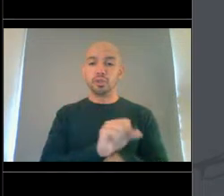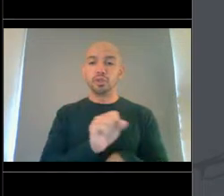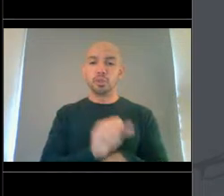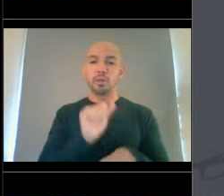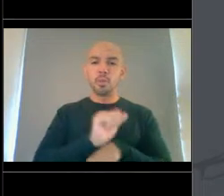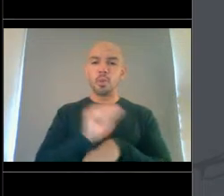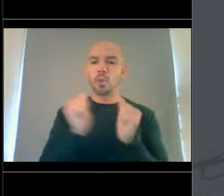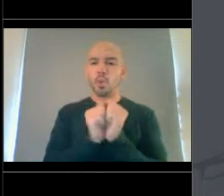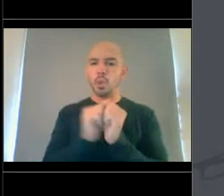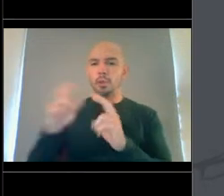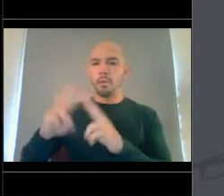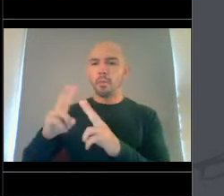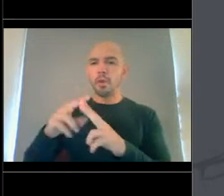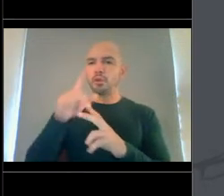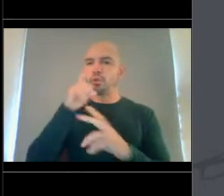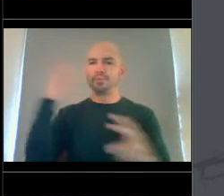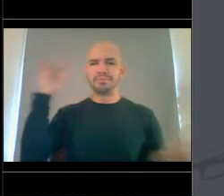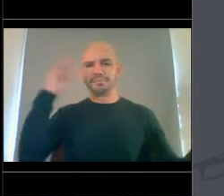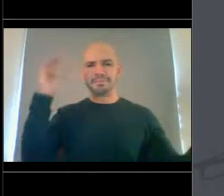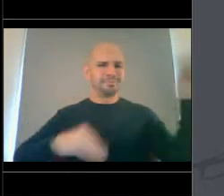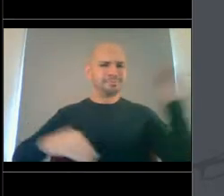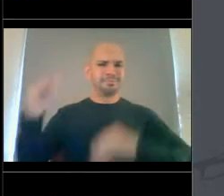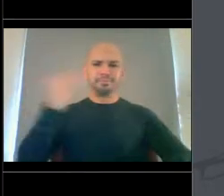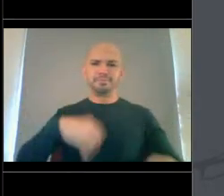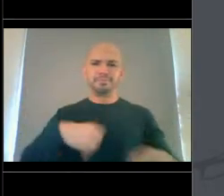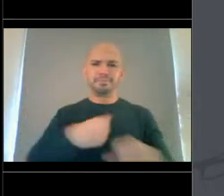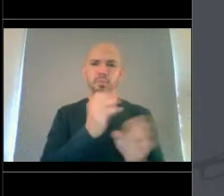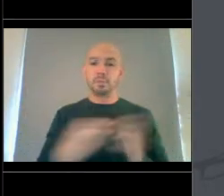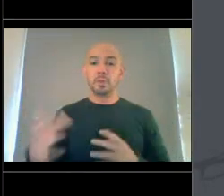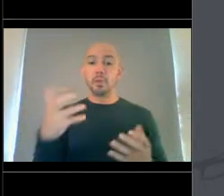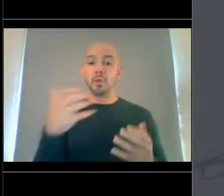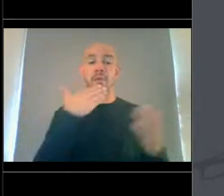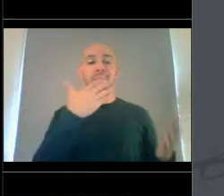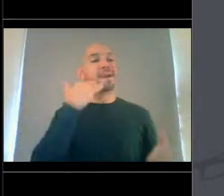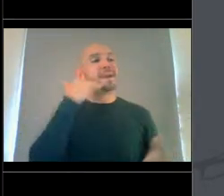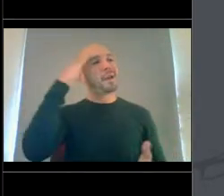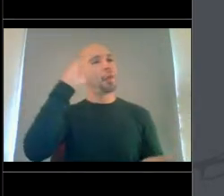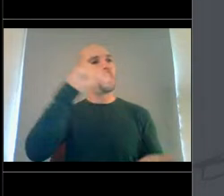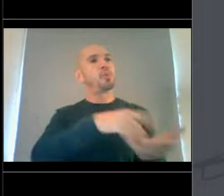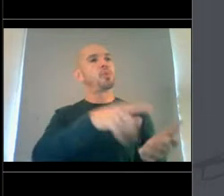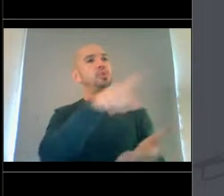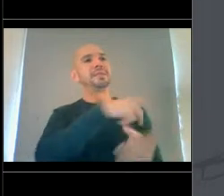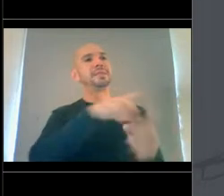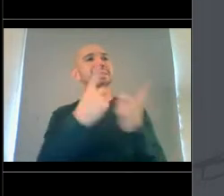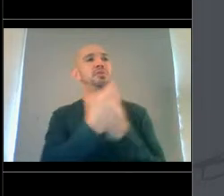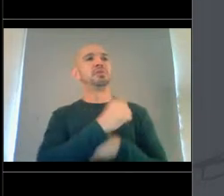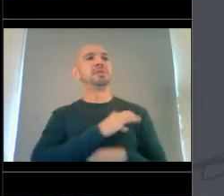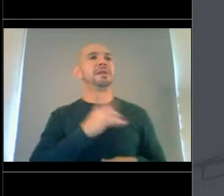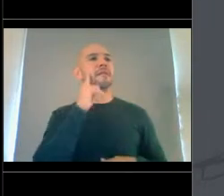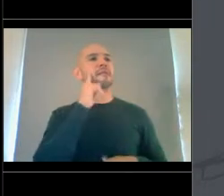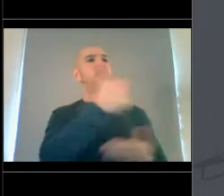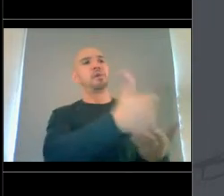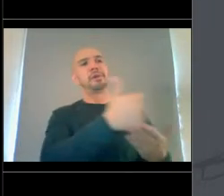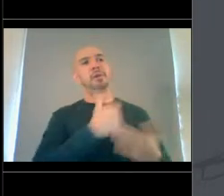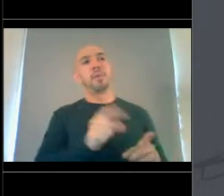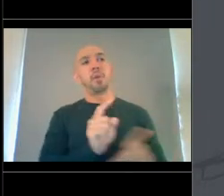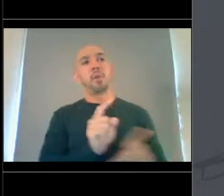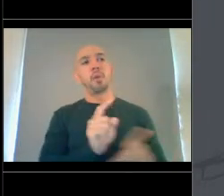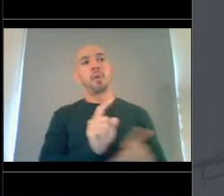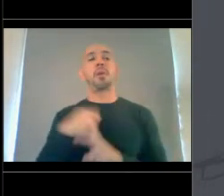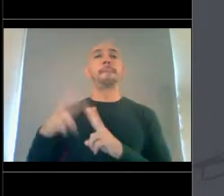and pulling this draft together i also want to thank our headquarters and district staff for their contributions um as well as our partners